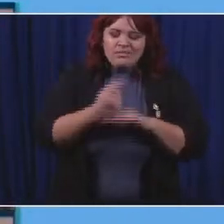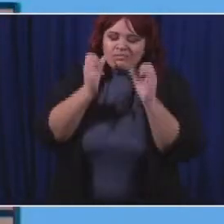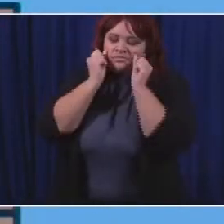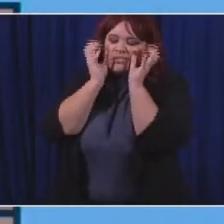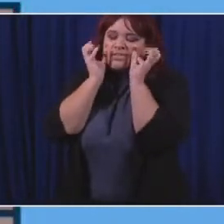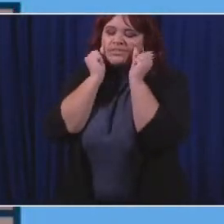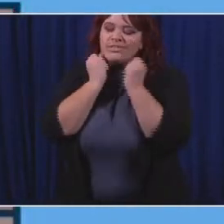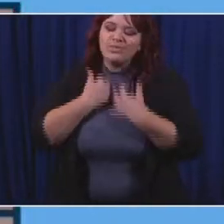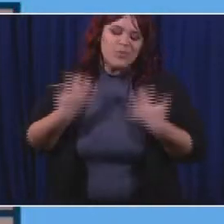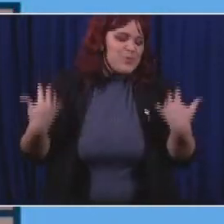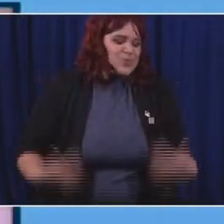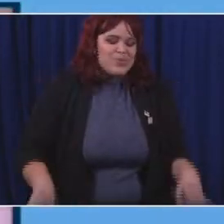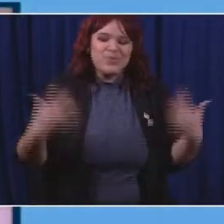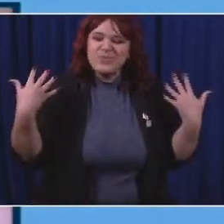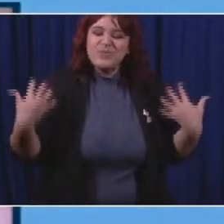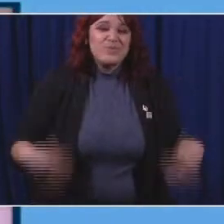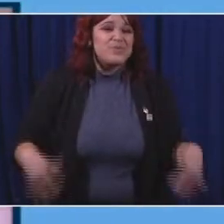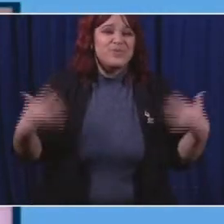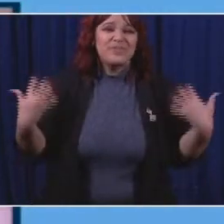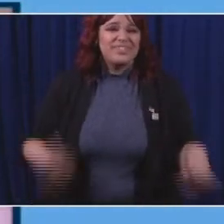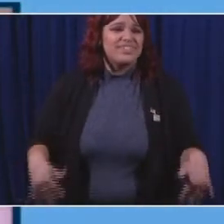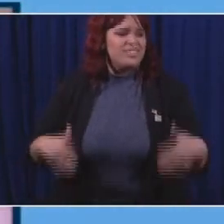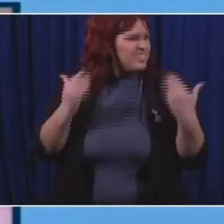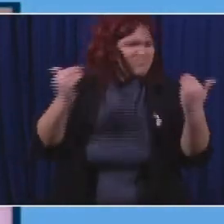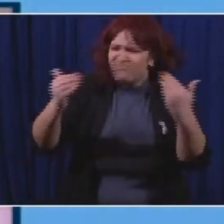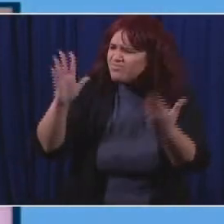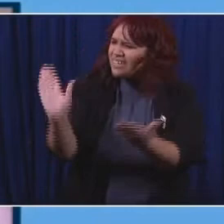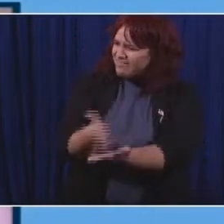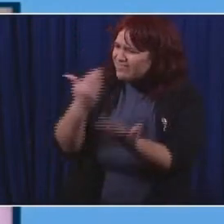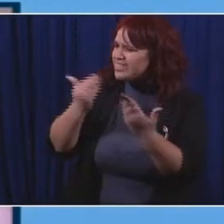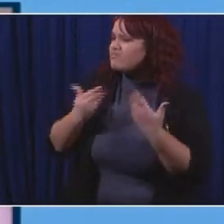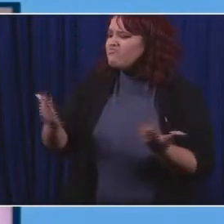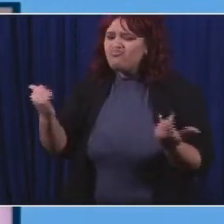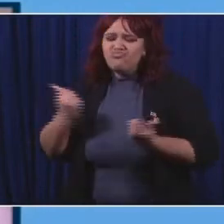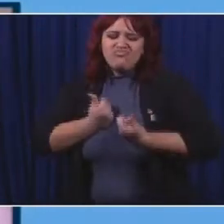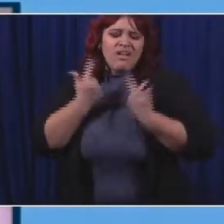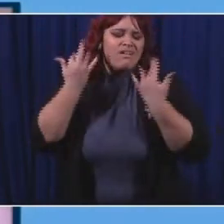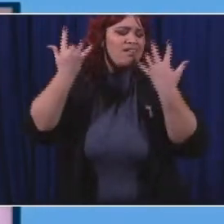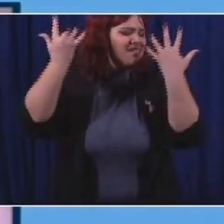day. I'm gonna sing and shout.